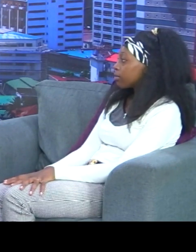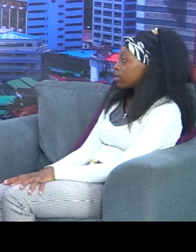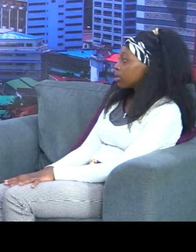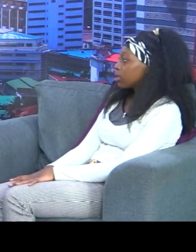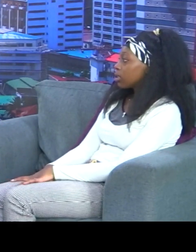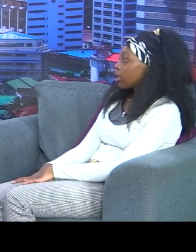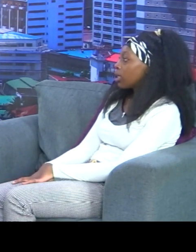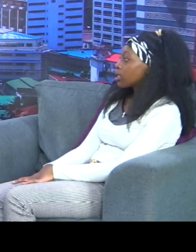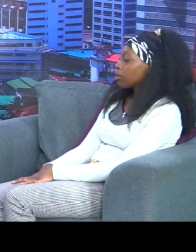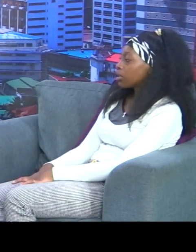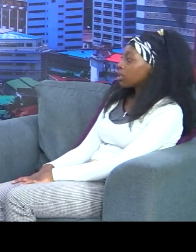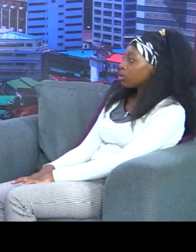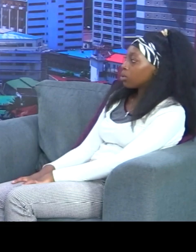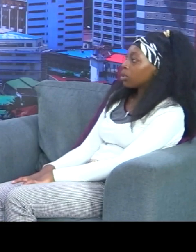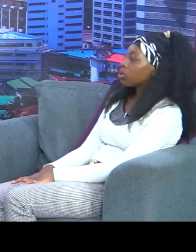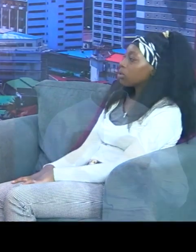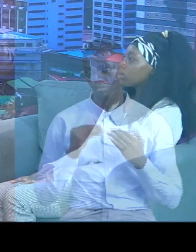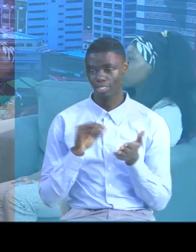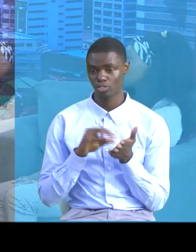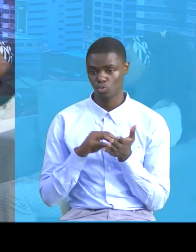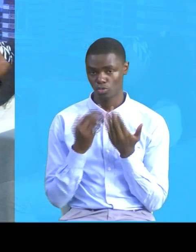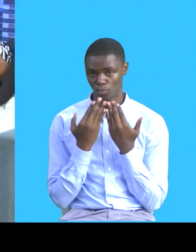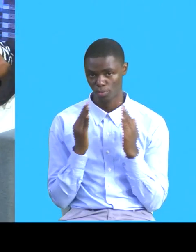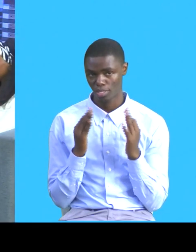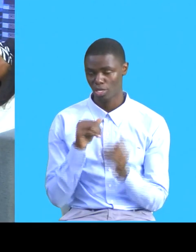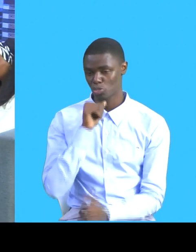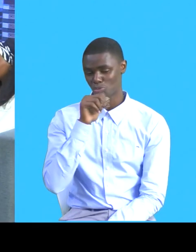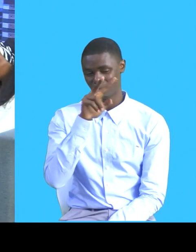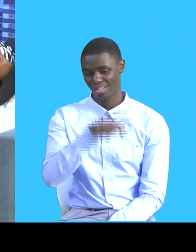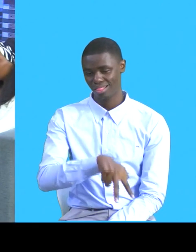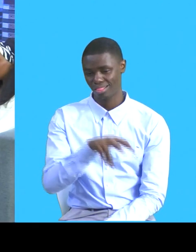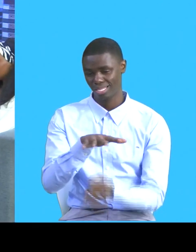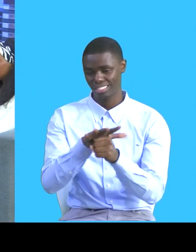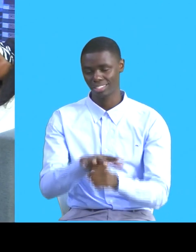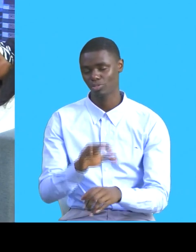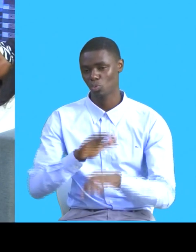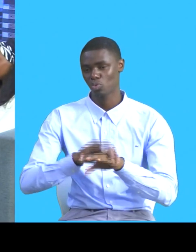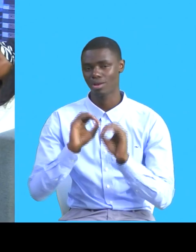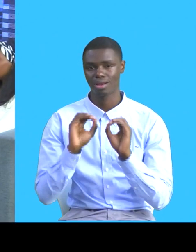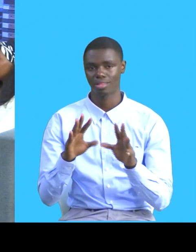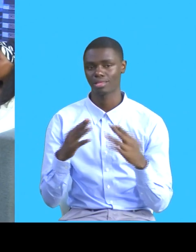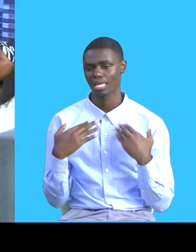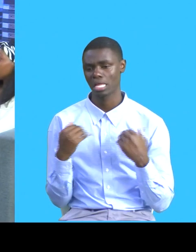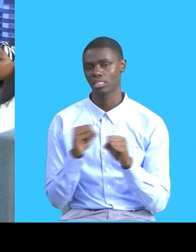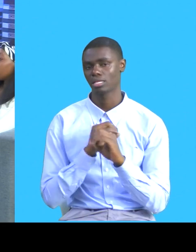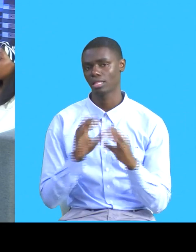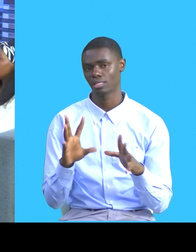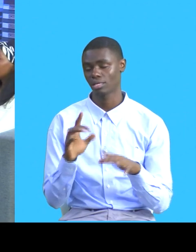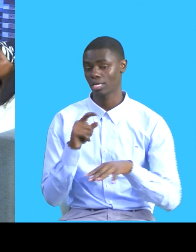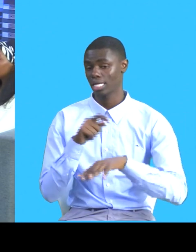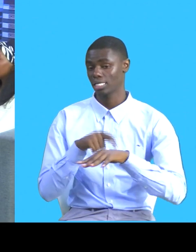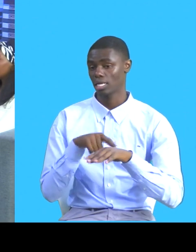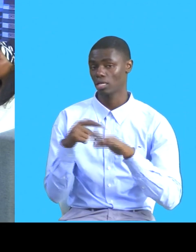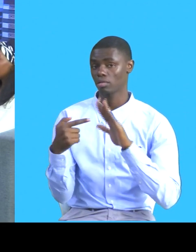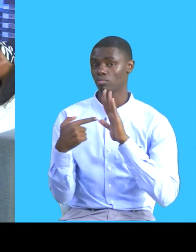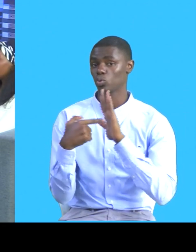love and accepting the situation. You don't discriminate. It's not good and it's not healthy. Because the moment you